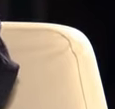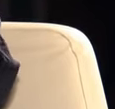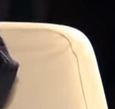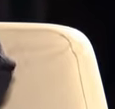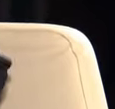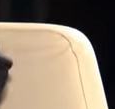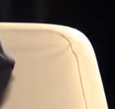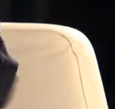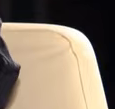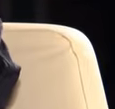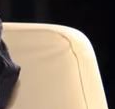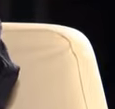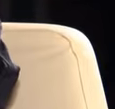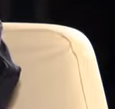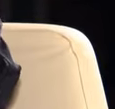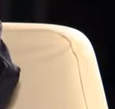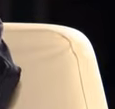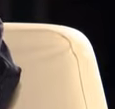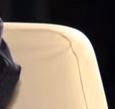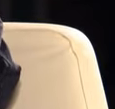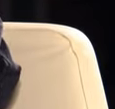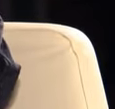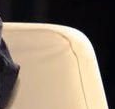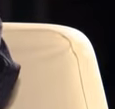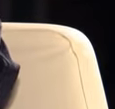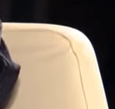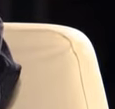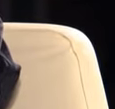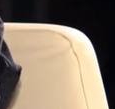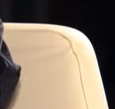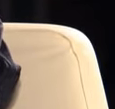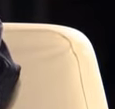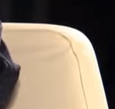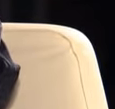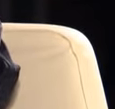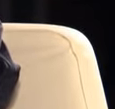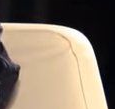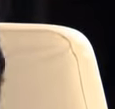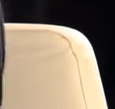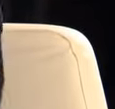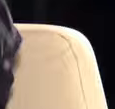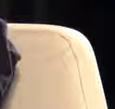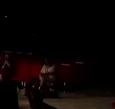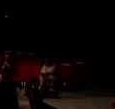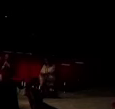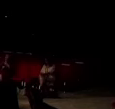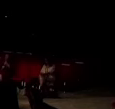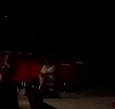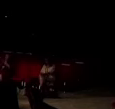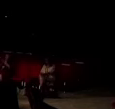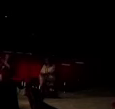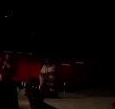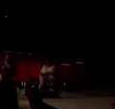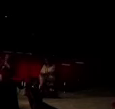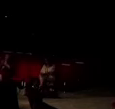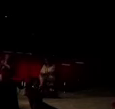West at Women Deliver, we had 4 or 5 here, and now we've got 65, so we're really building. The